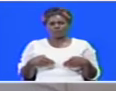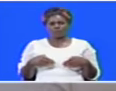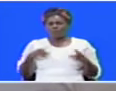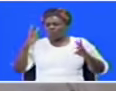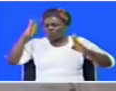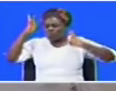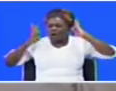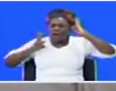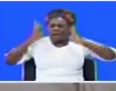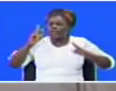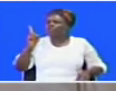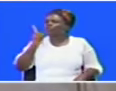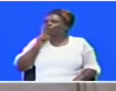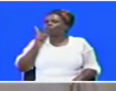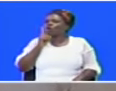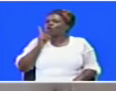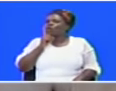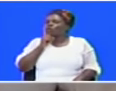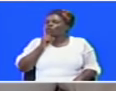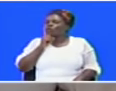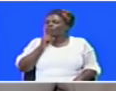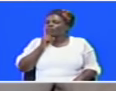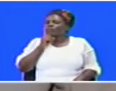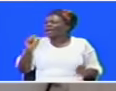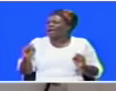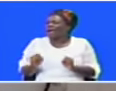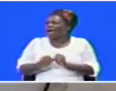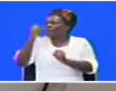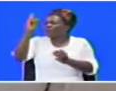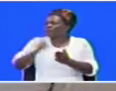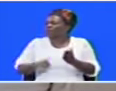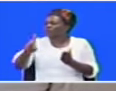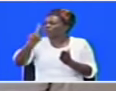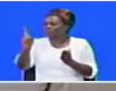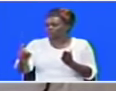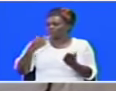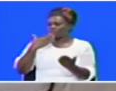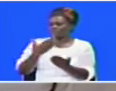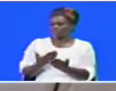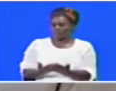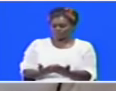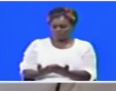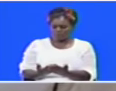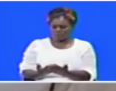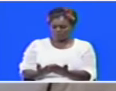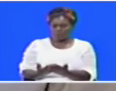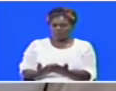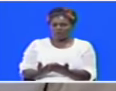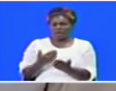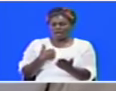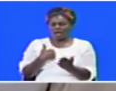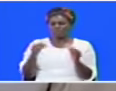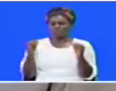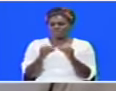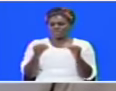very, very worried about tomorrow and during a crisis meeting. What exactly is happening? Yeah, thank you very much. We are in a crisis